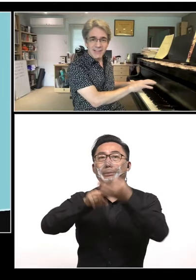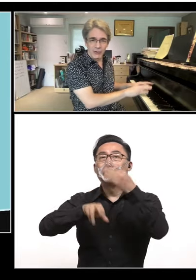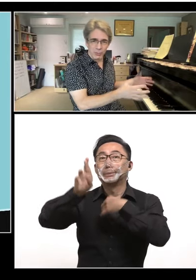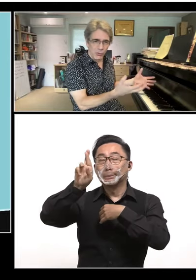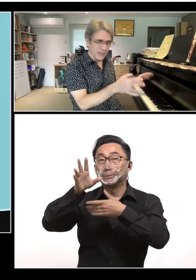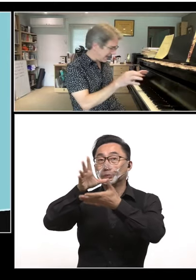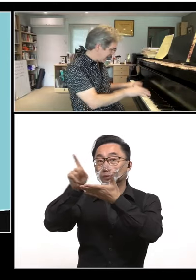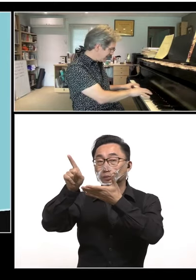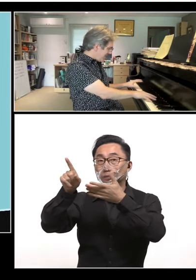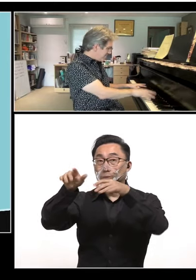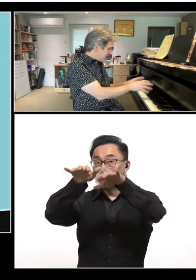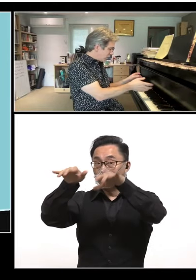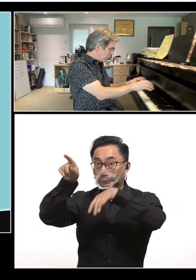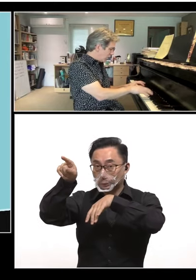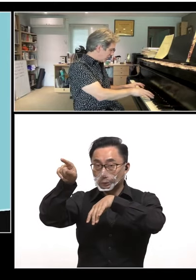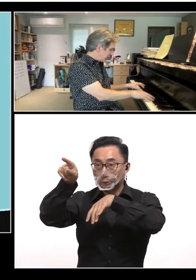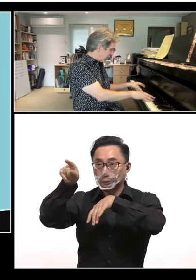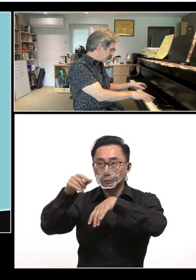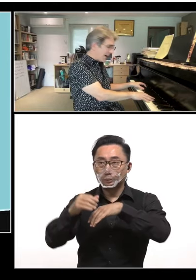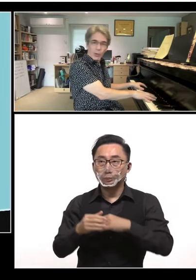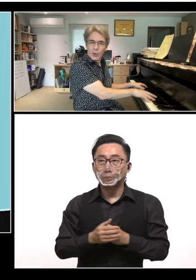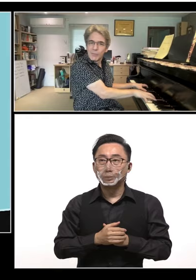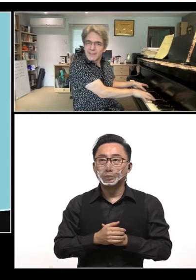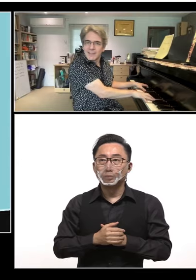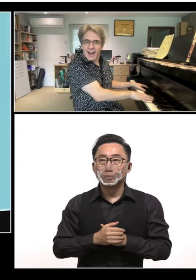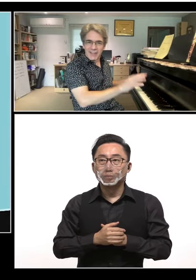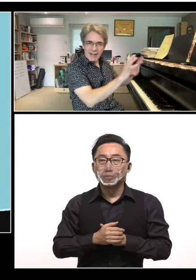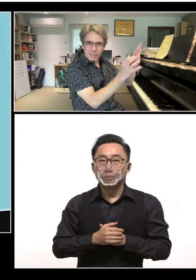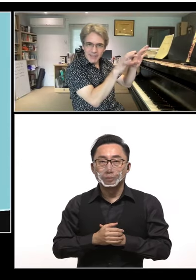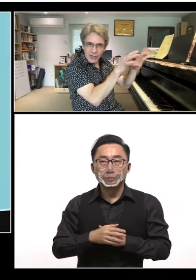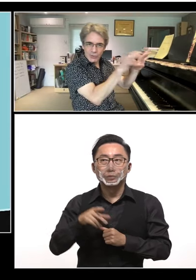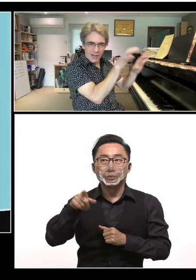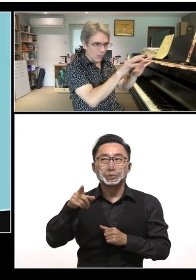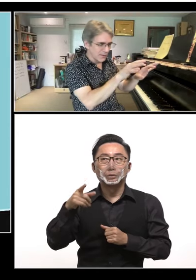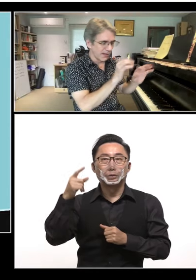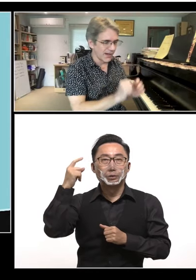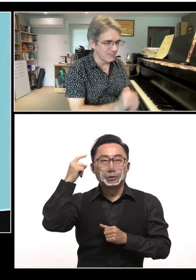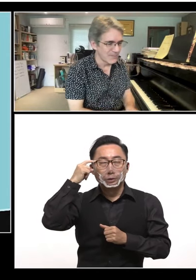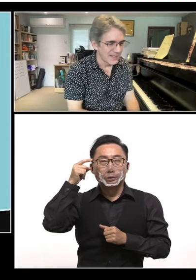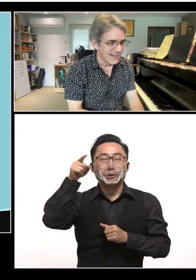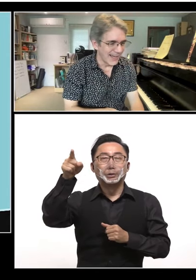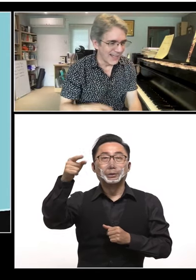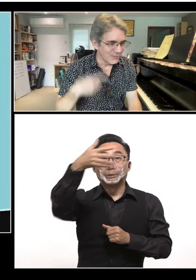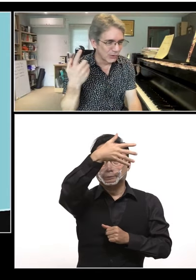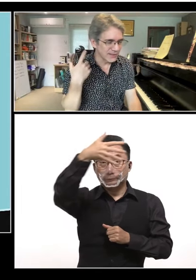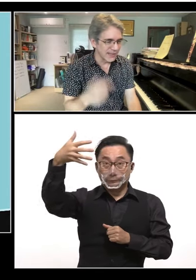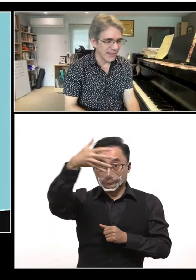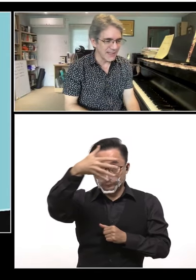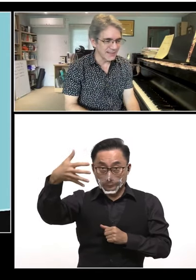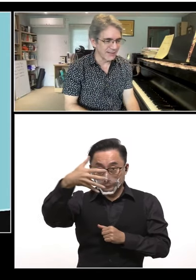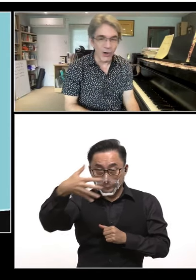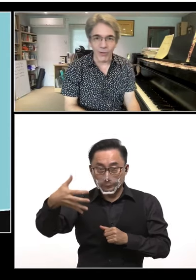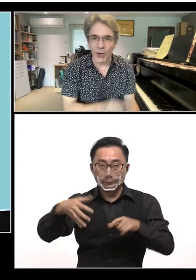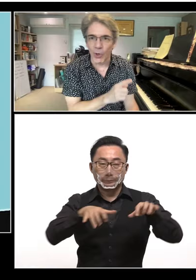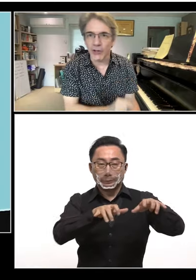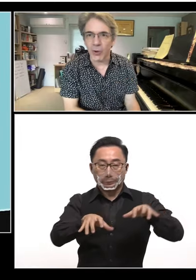of counterpoint and many chords, for example, that have many notes at one time. And we were listening and he